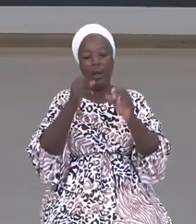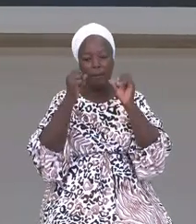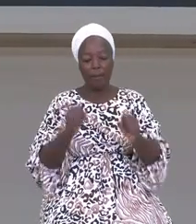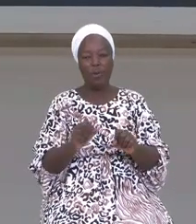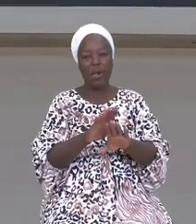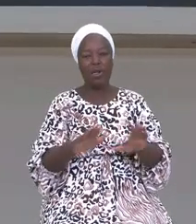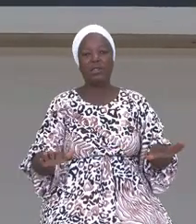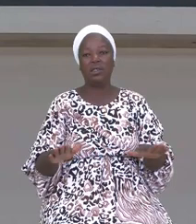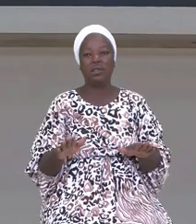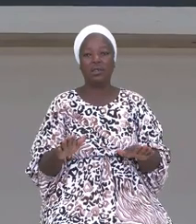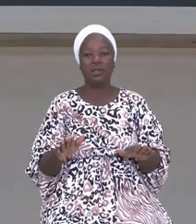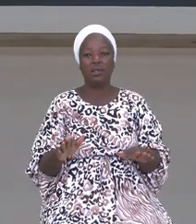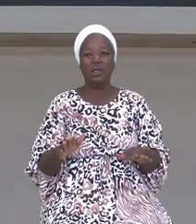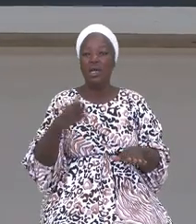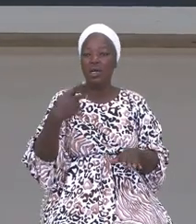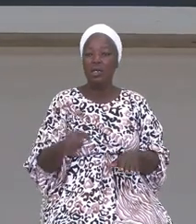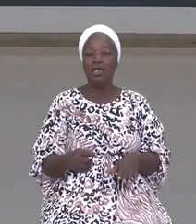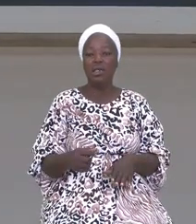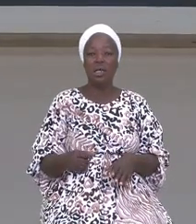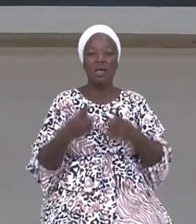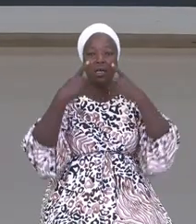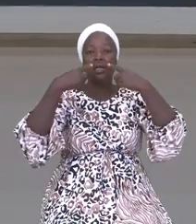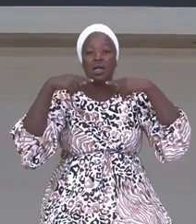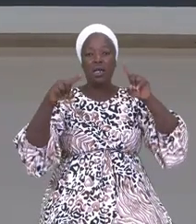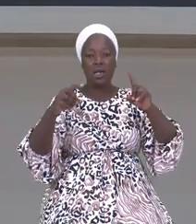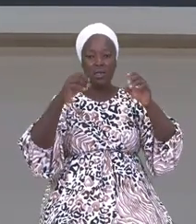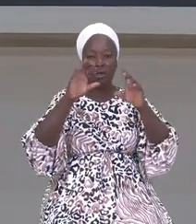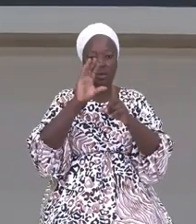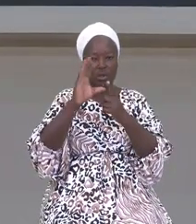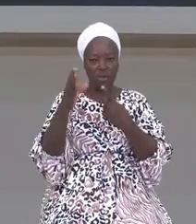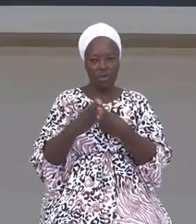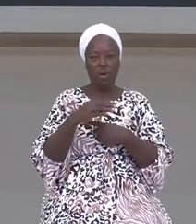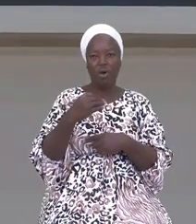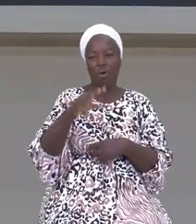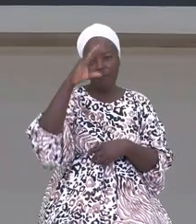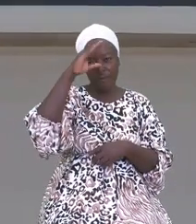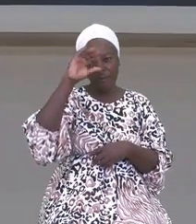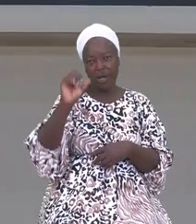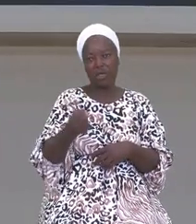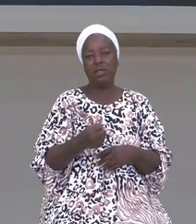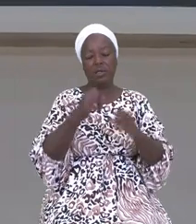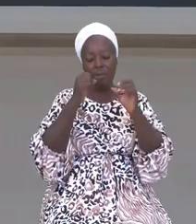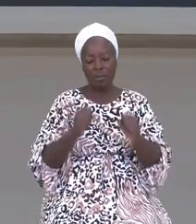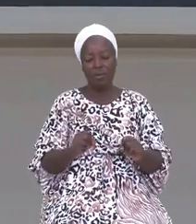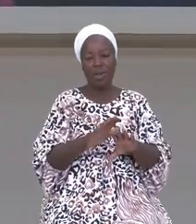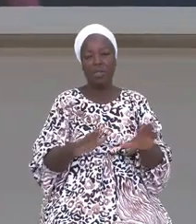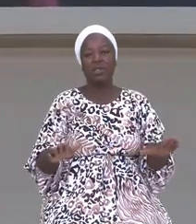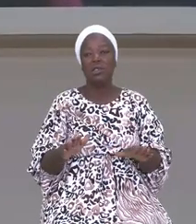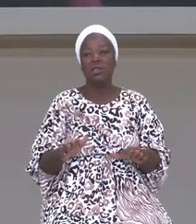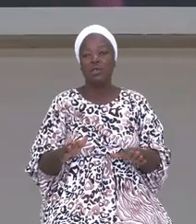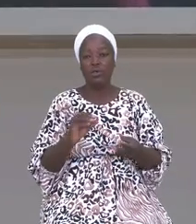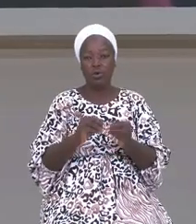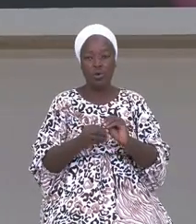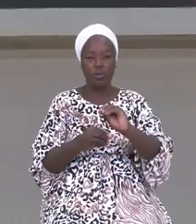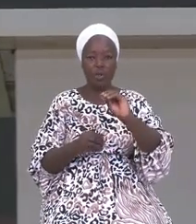powerlessness. The declared condition of man's powerlessness. Number two,